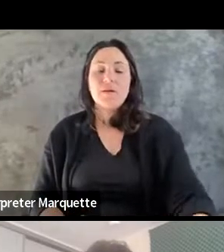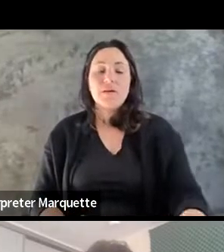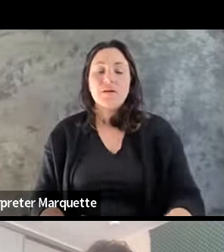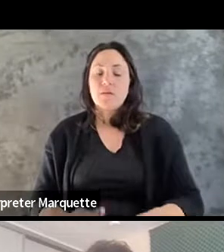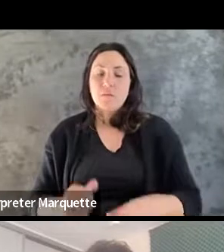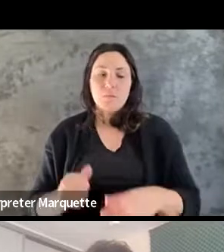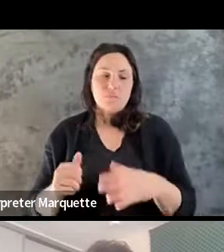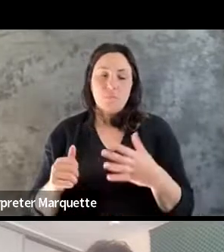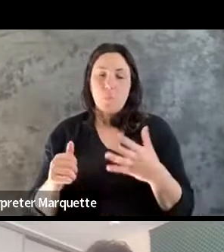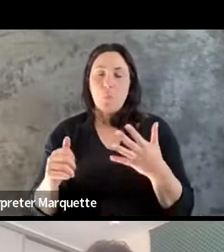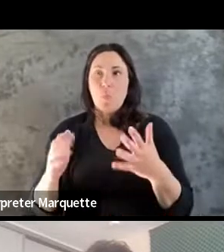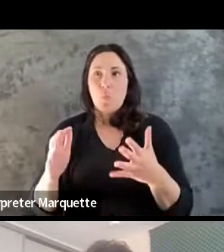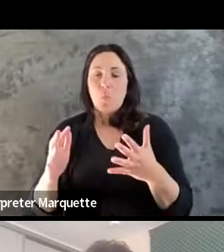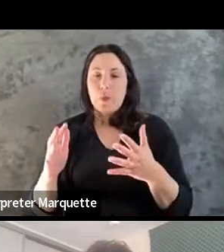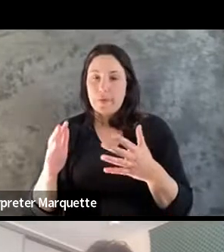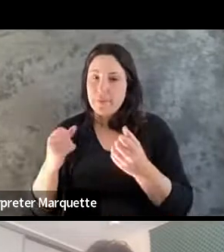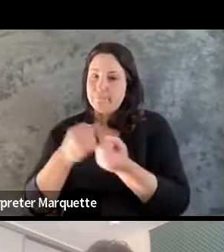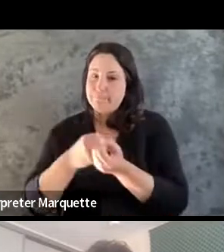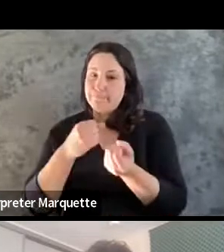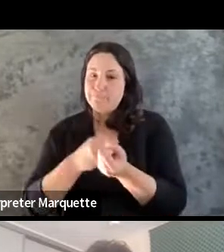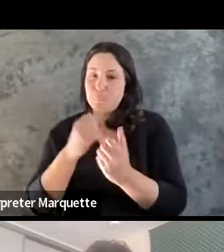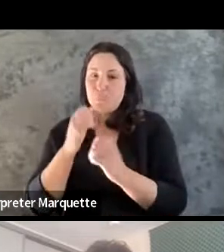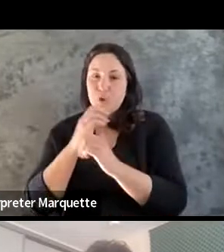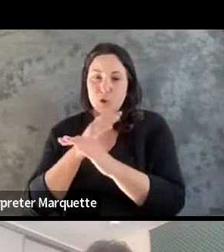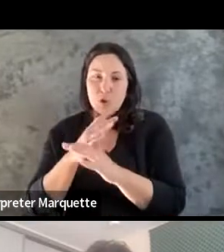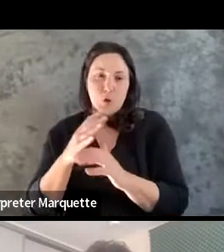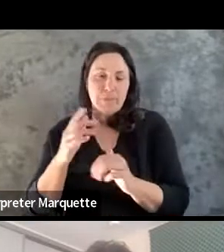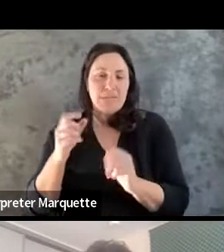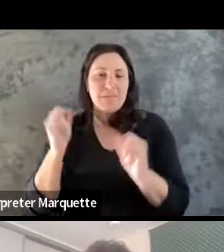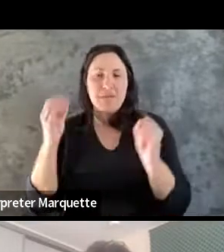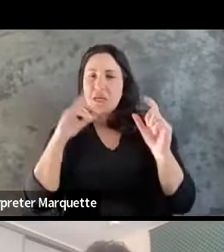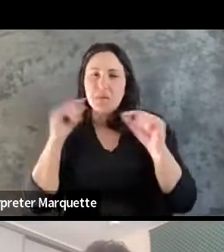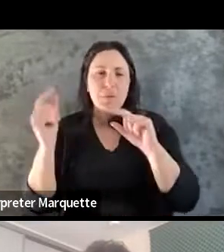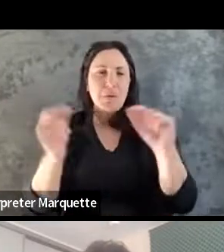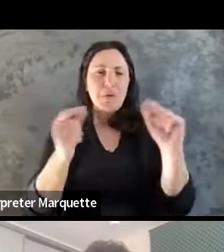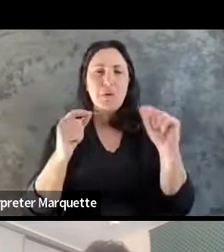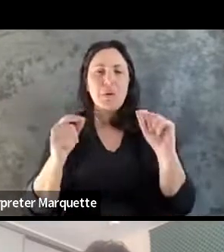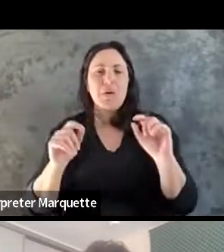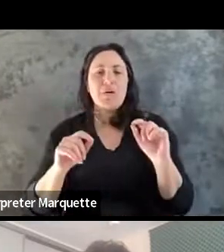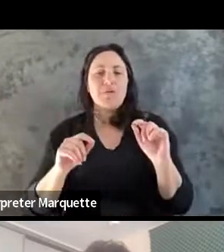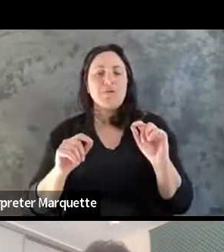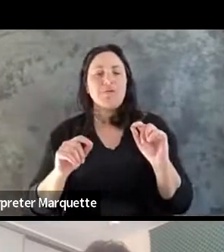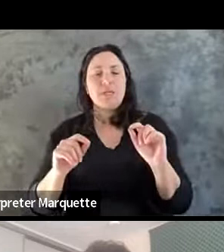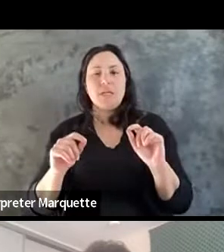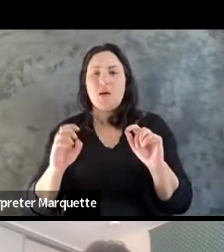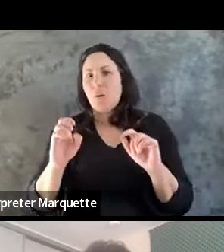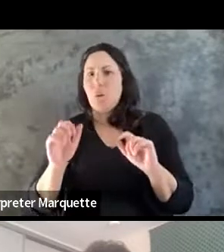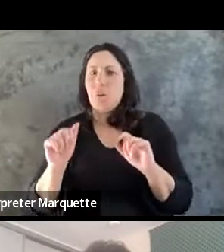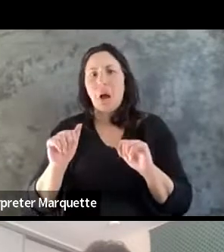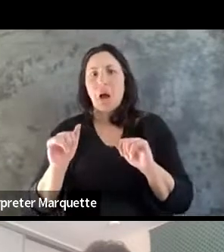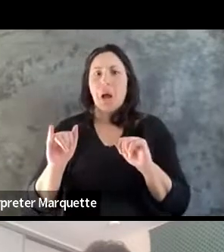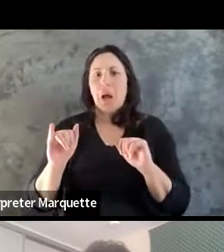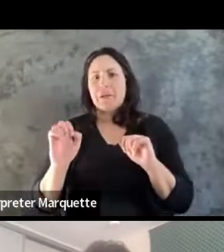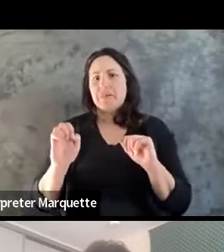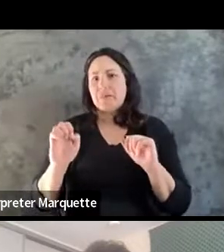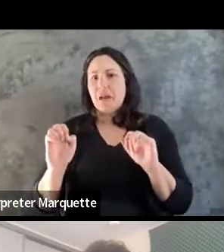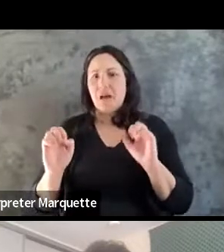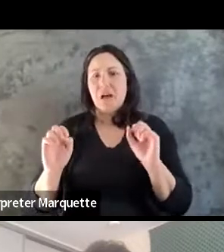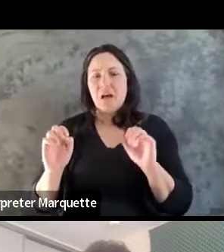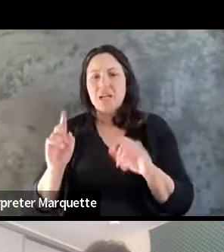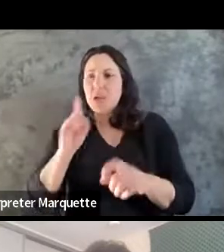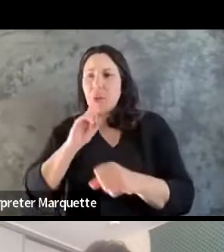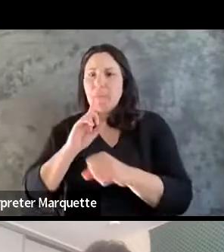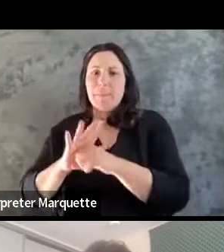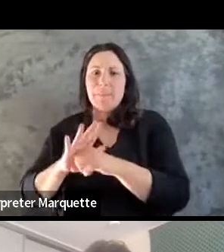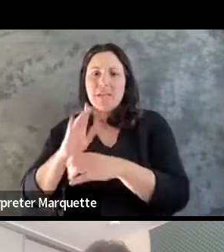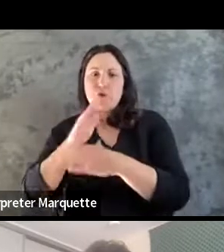of diffuse some of the rumors that are out there that somehow Einstein backed off on our commitment to